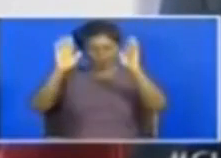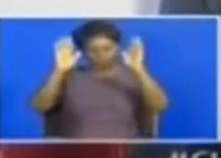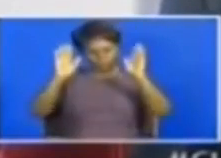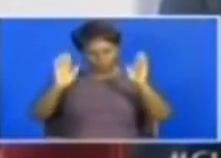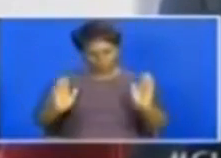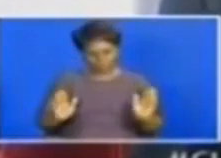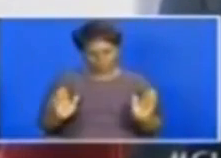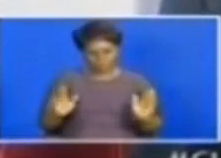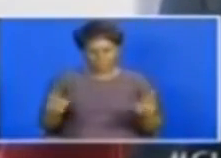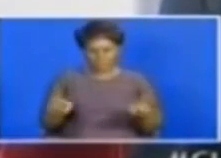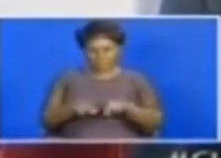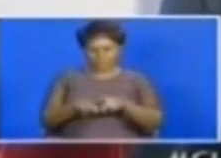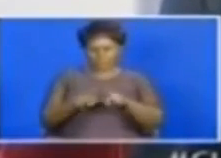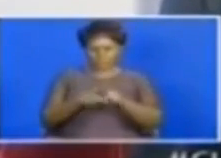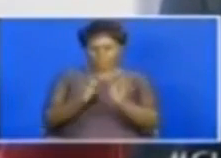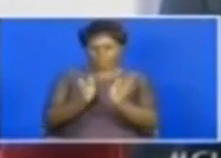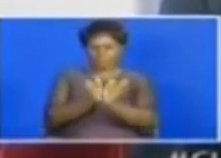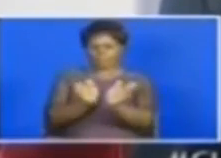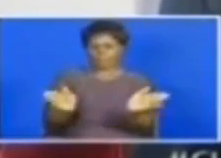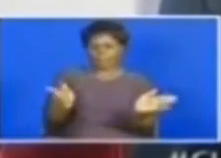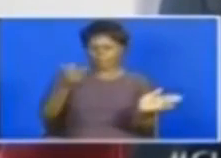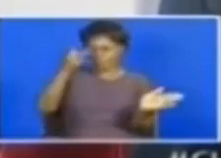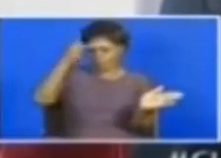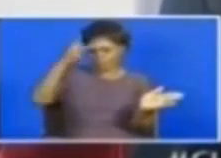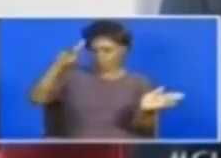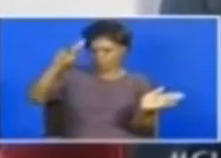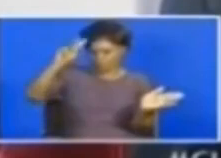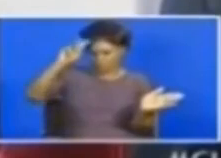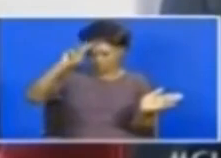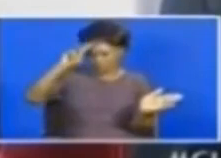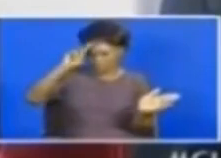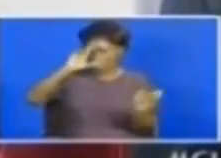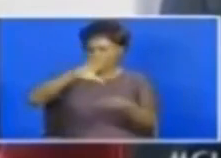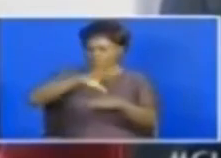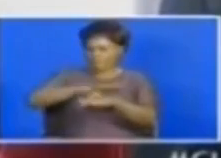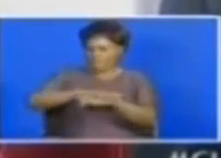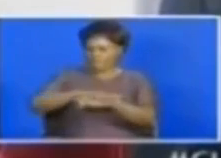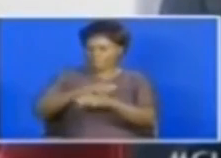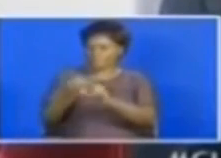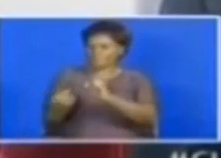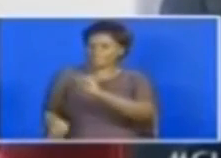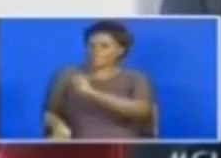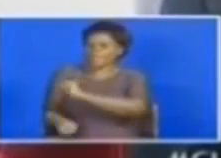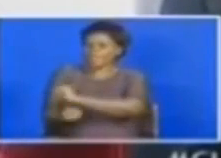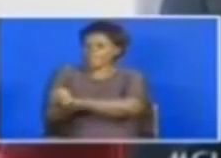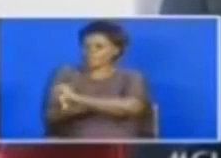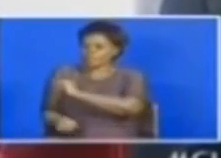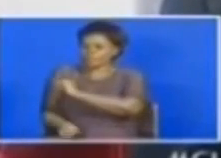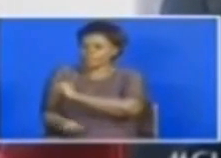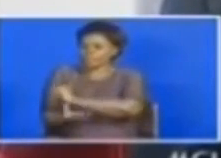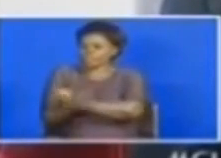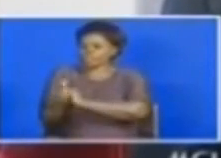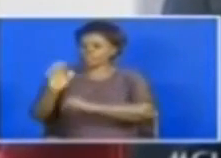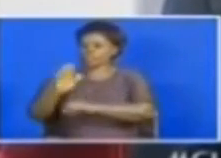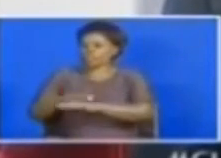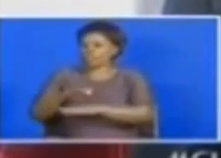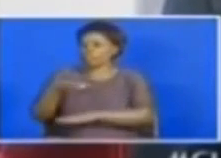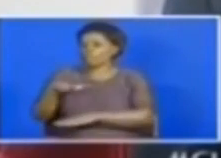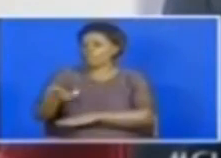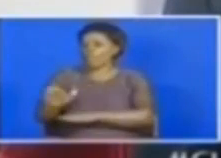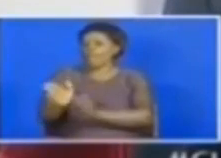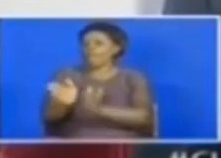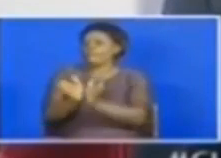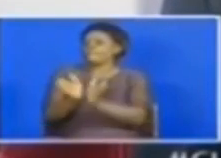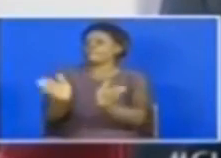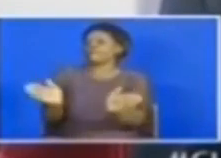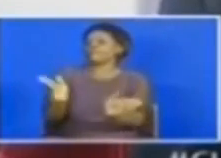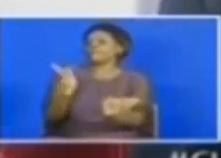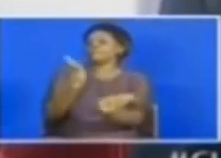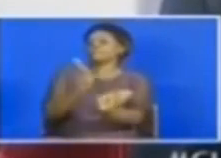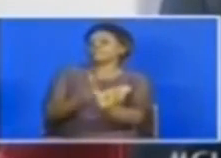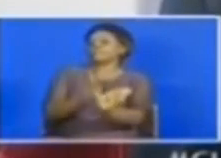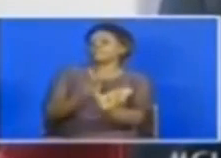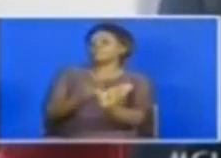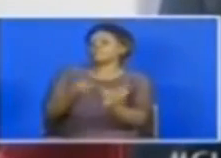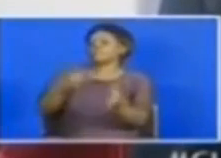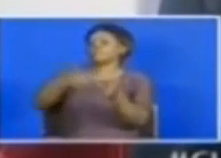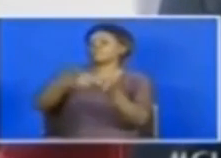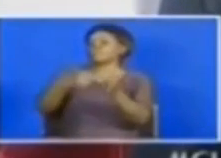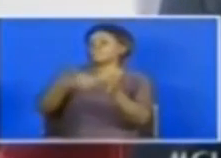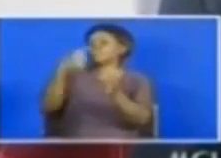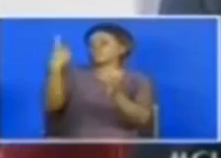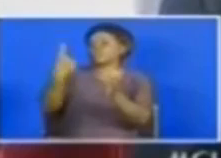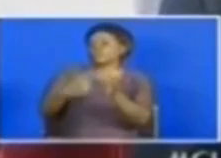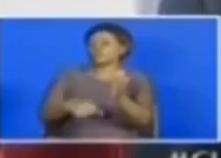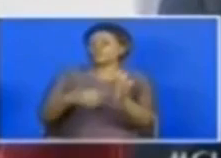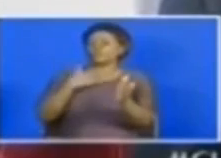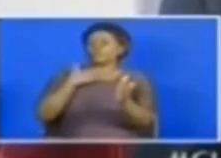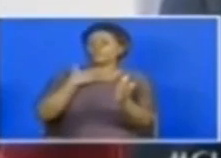important, just as a public policy issue, to get some sort of clarification on that. What is the implication? And because we also